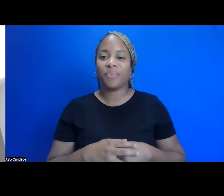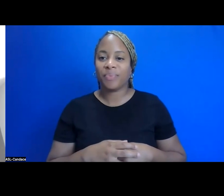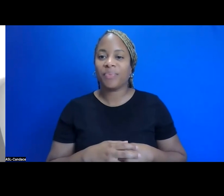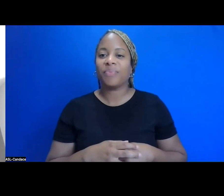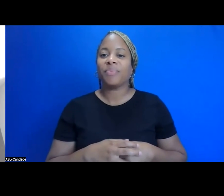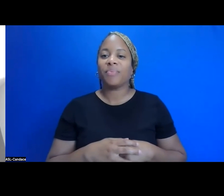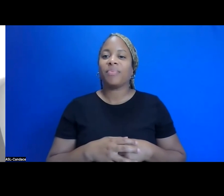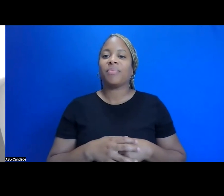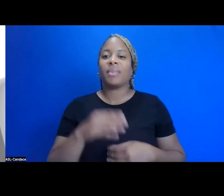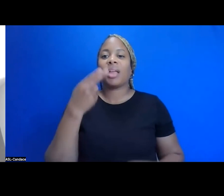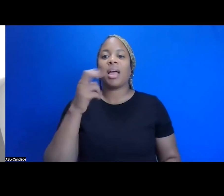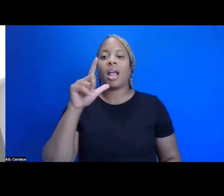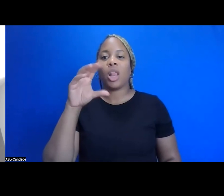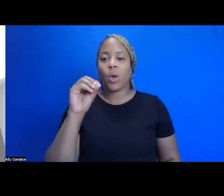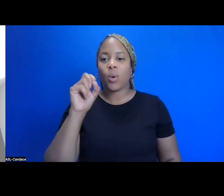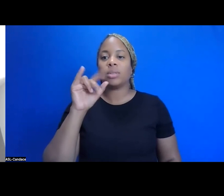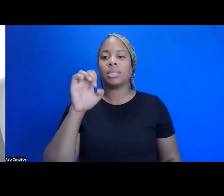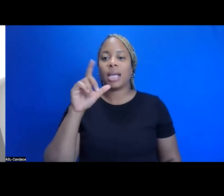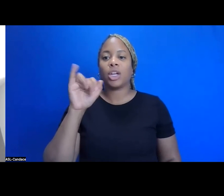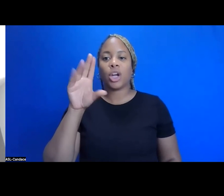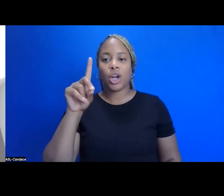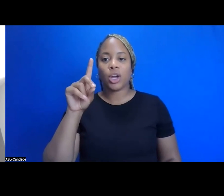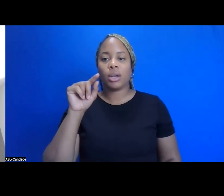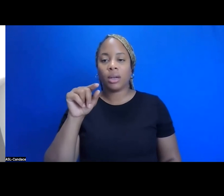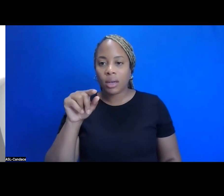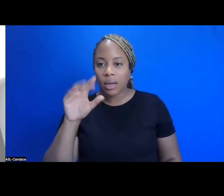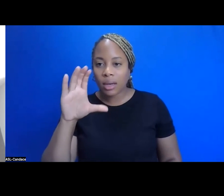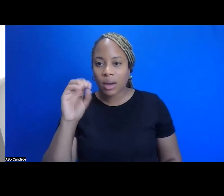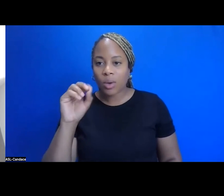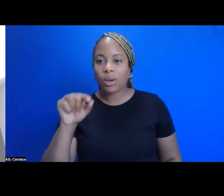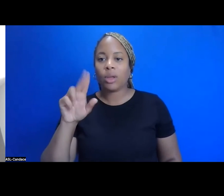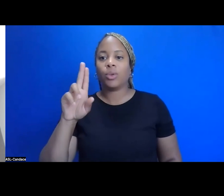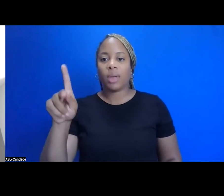hello@sidecard.co.uk, Sean at matchboxcine.com, and